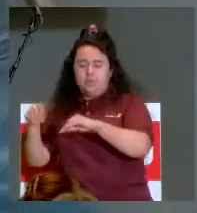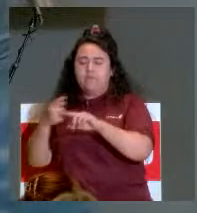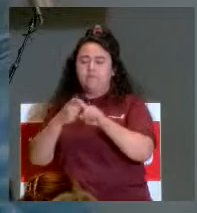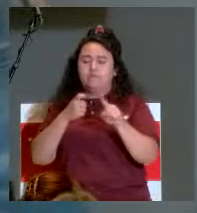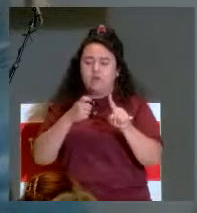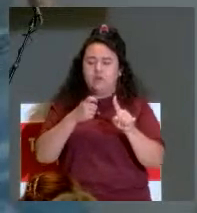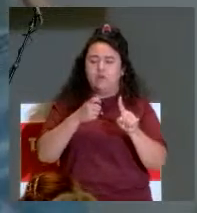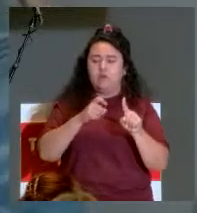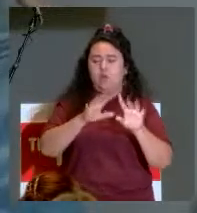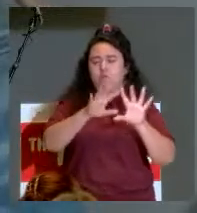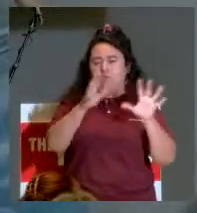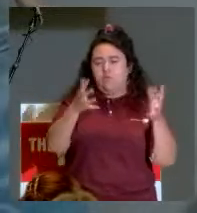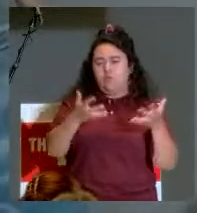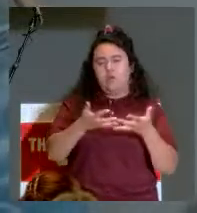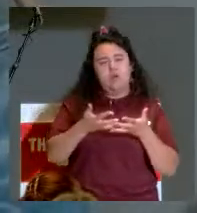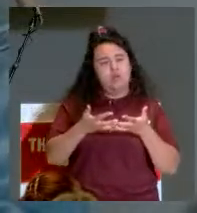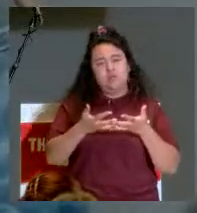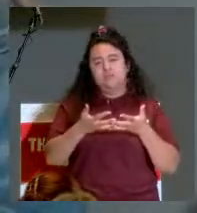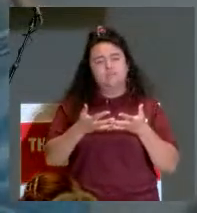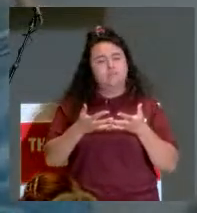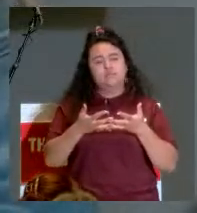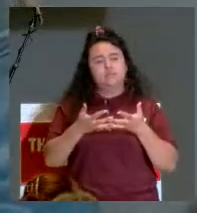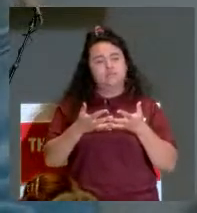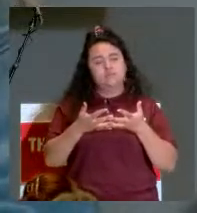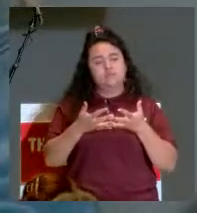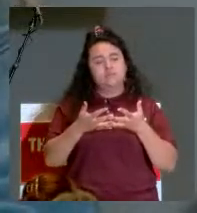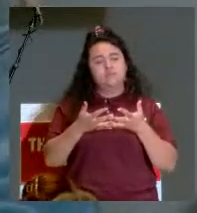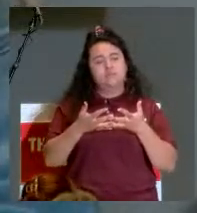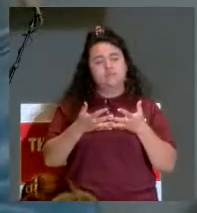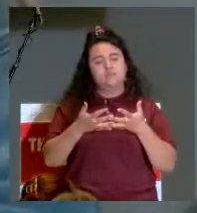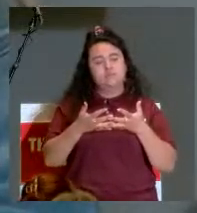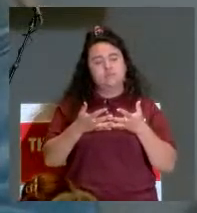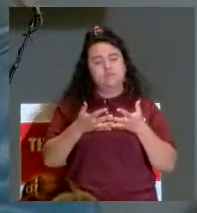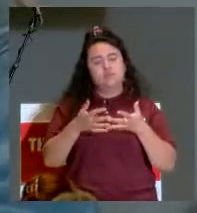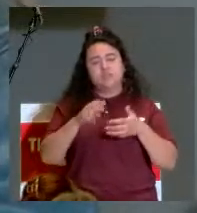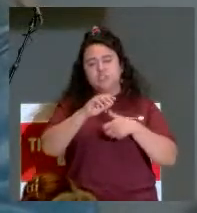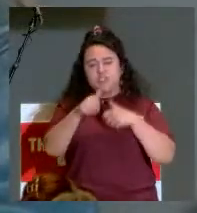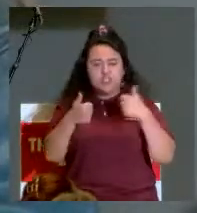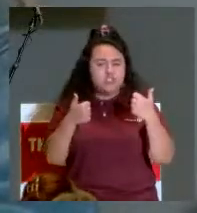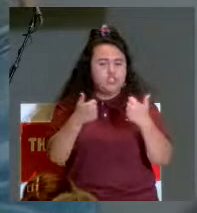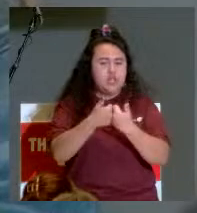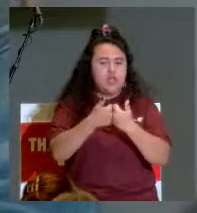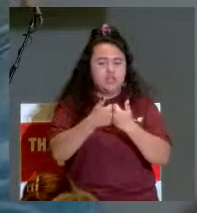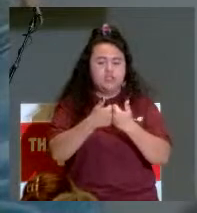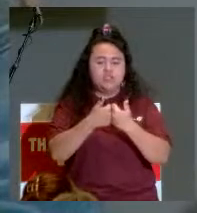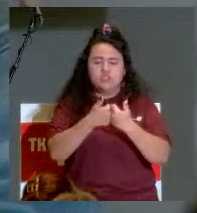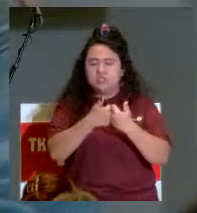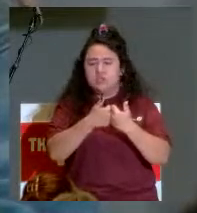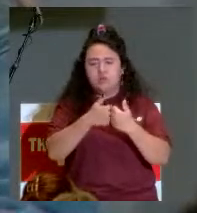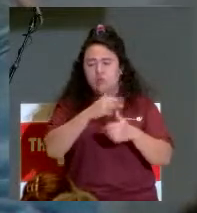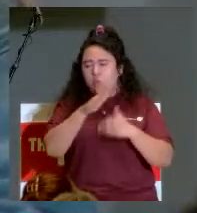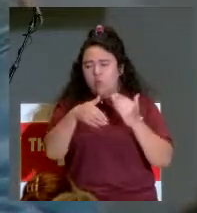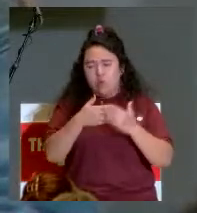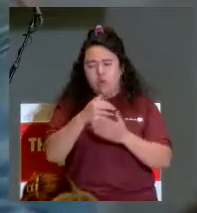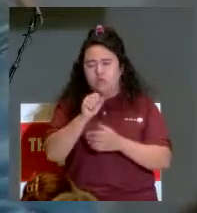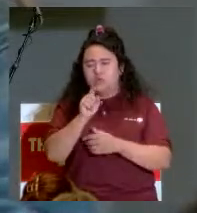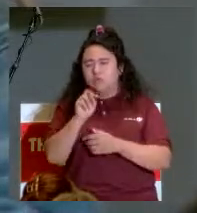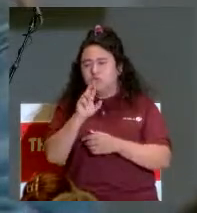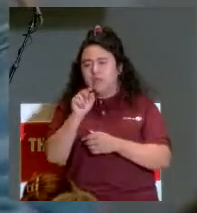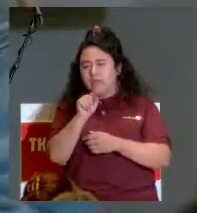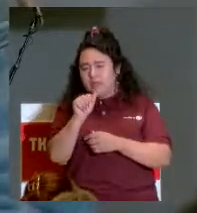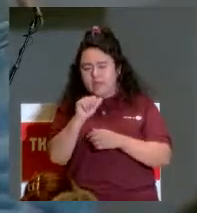an overall kind of like all strata challenge to really, you know, bring